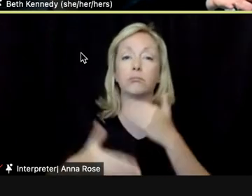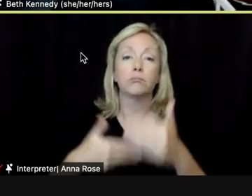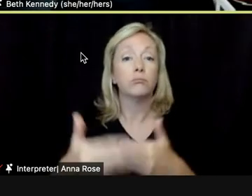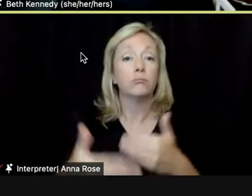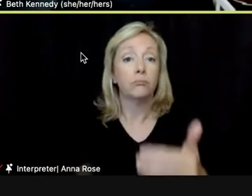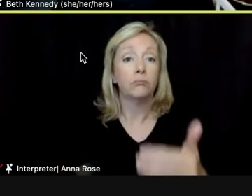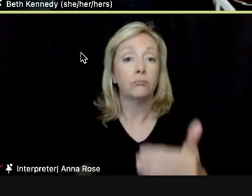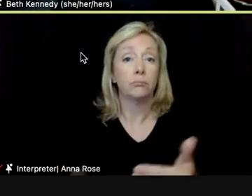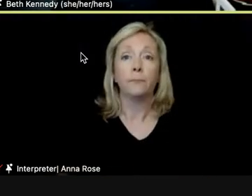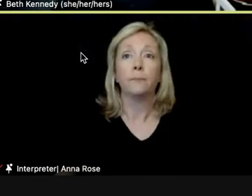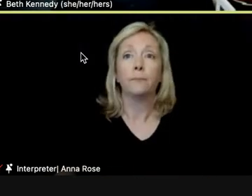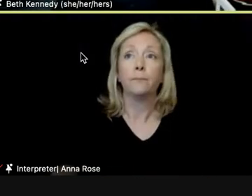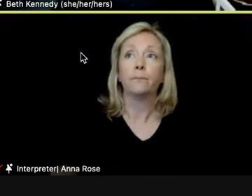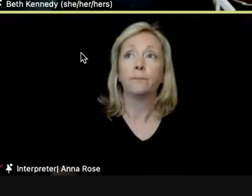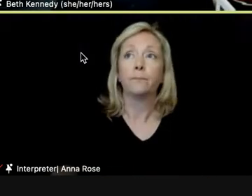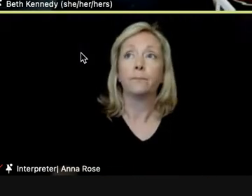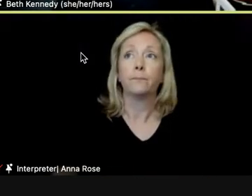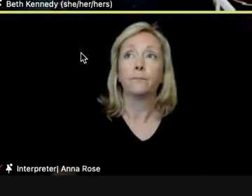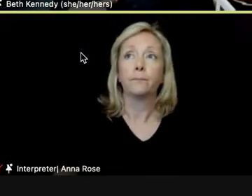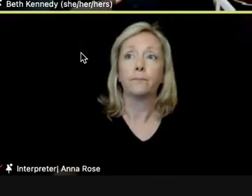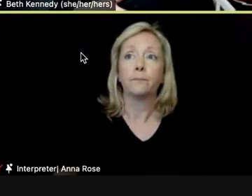of people who are deafblind,